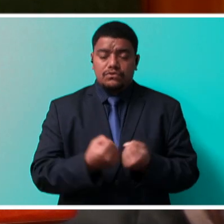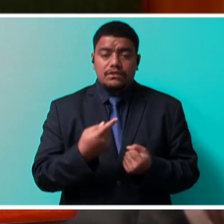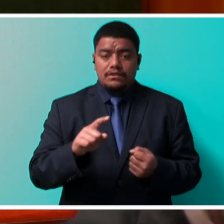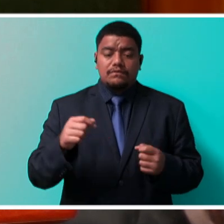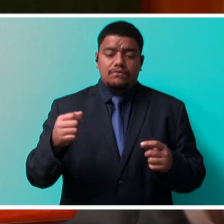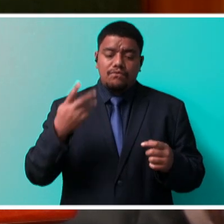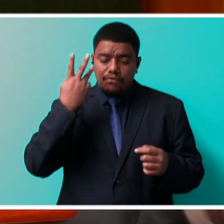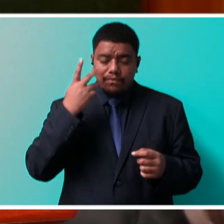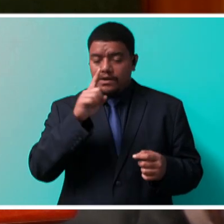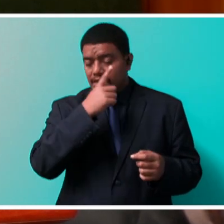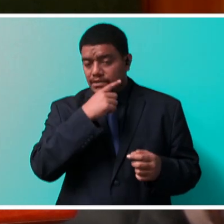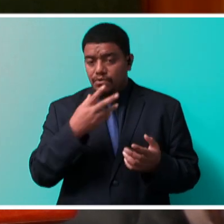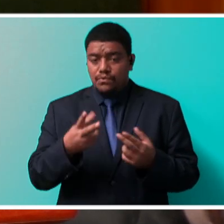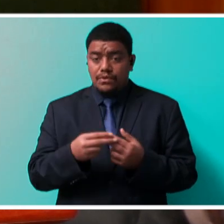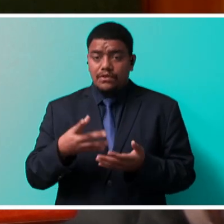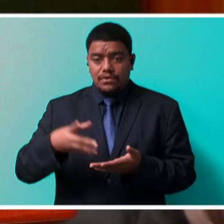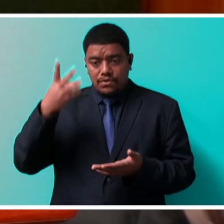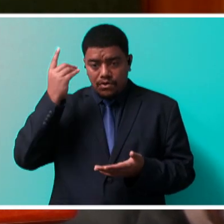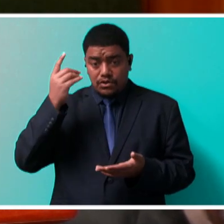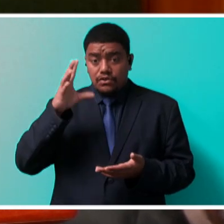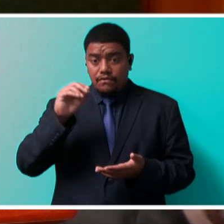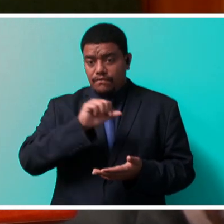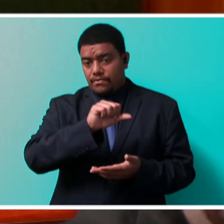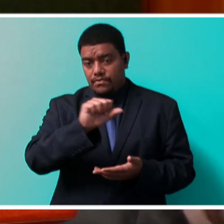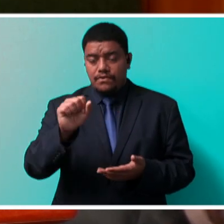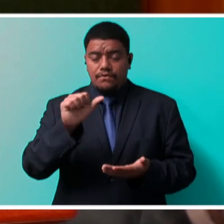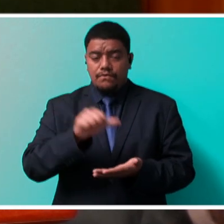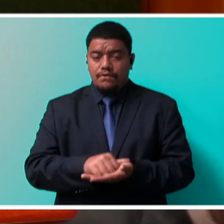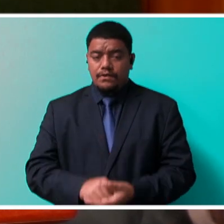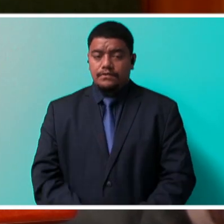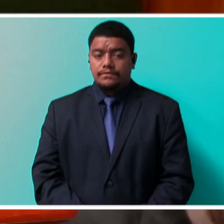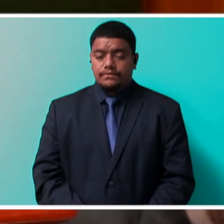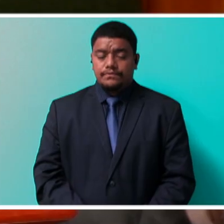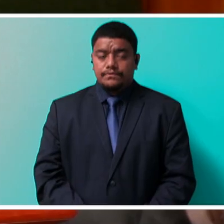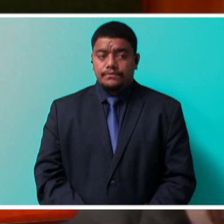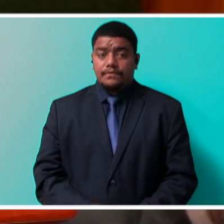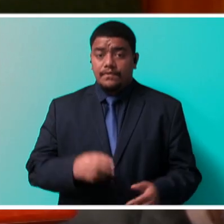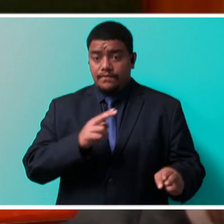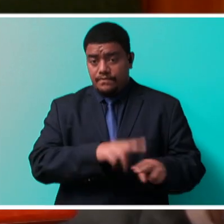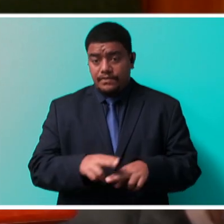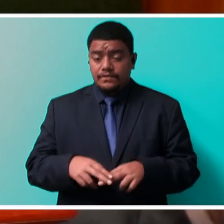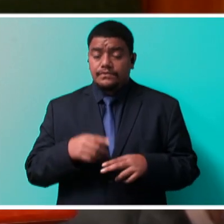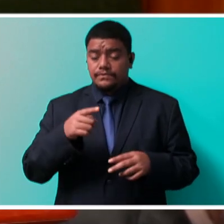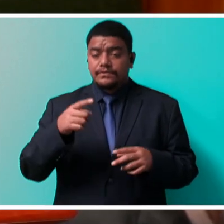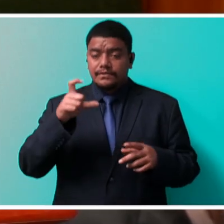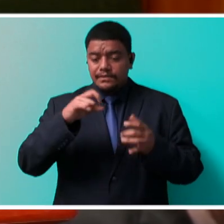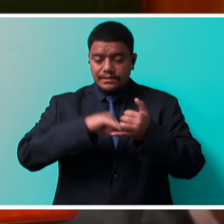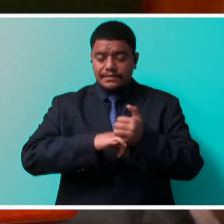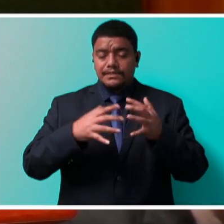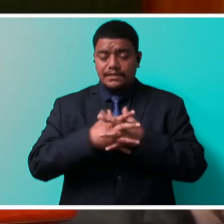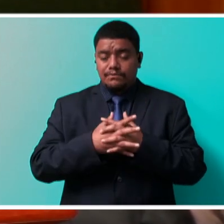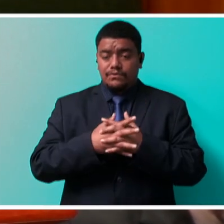women and girls with knowledge of their rights. Honorable Madam Deputy Speaker, Fiji's engagement at CSW